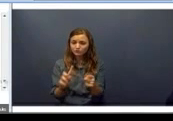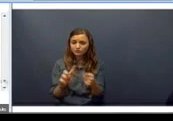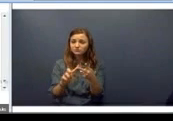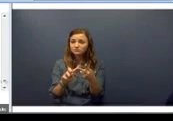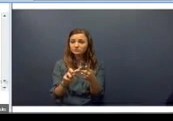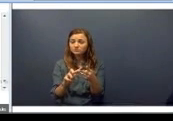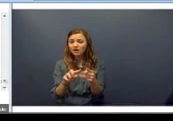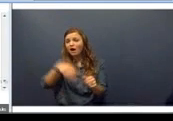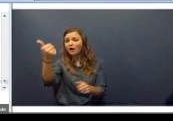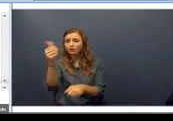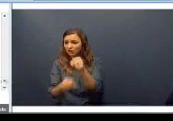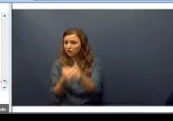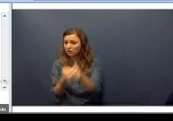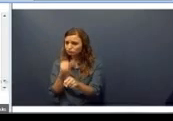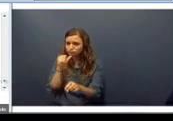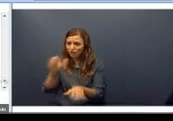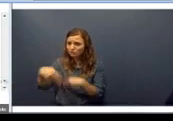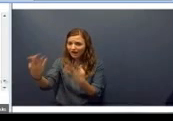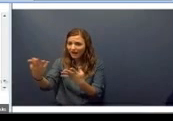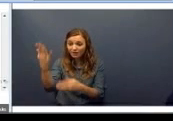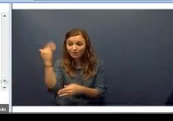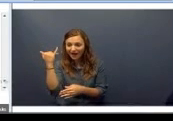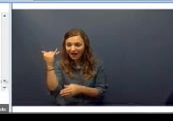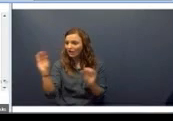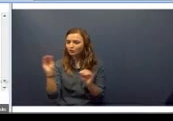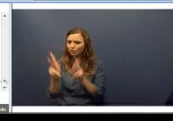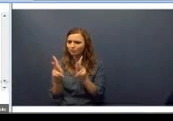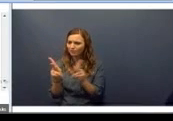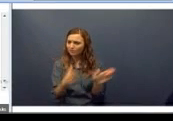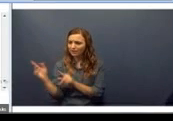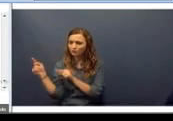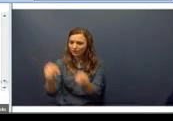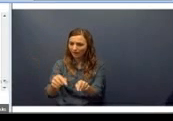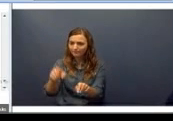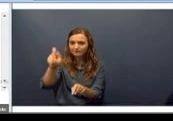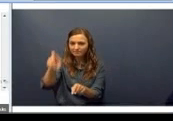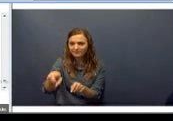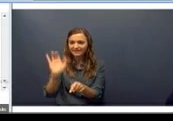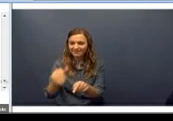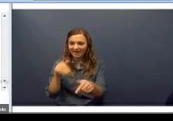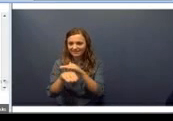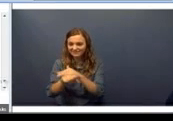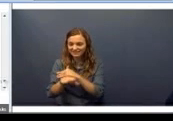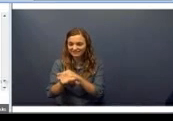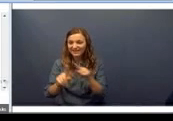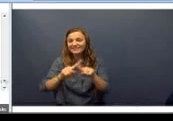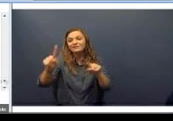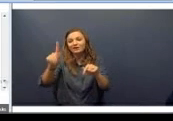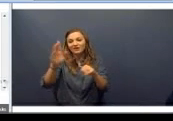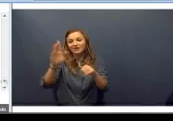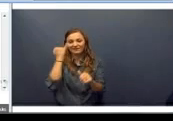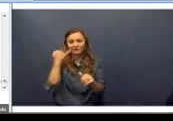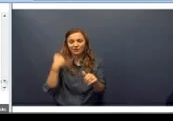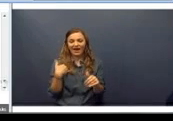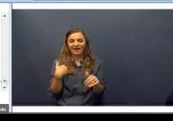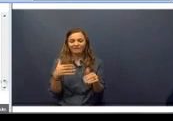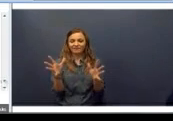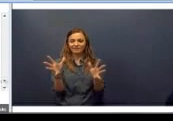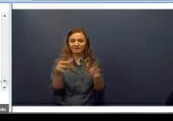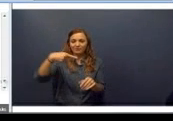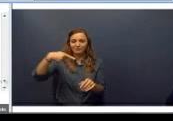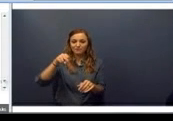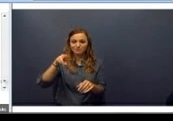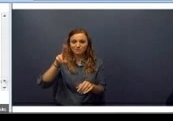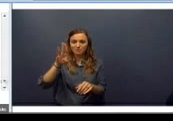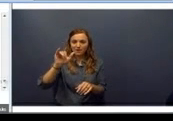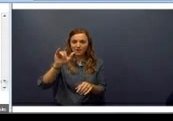we've had sign language interpretation, but we've also had years where we haven't because we had no attendees who needed it.